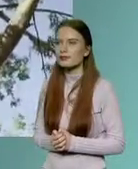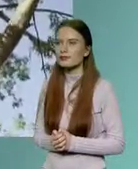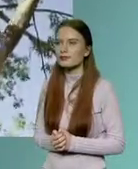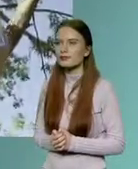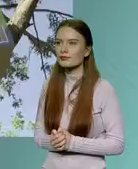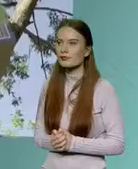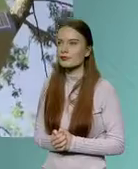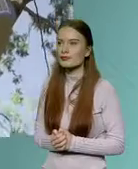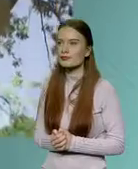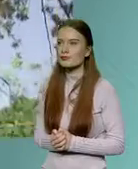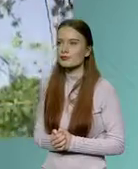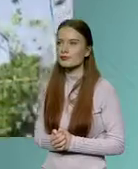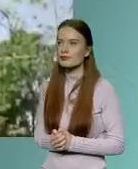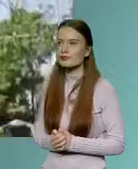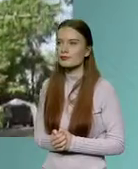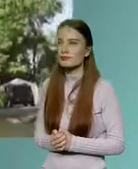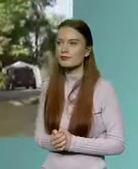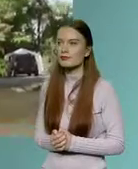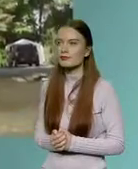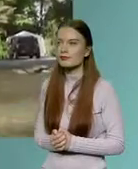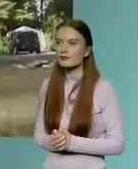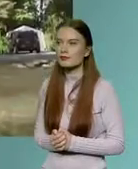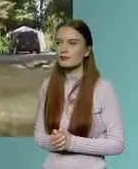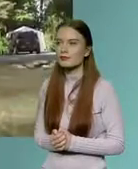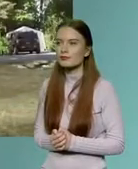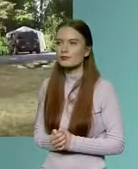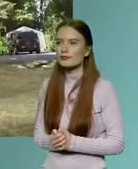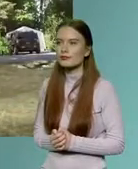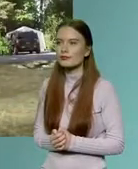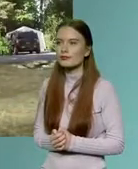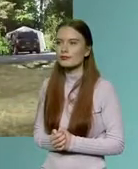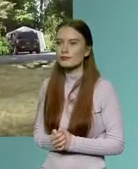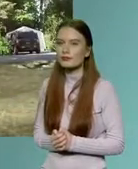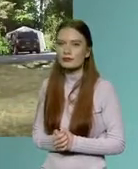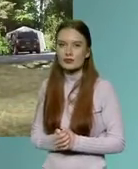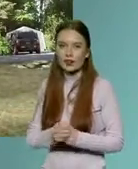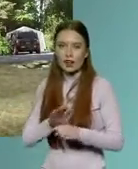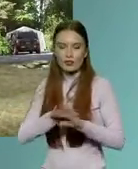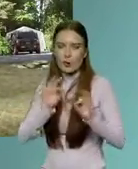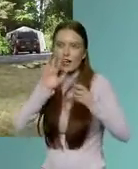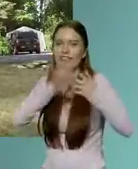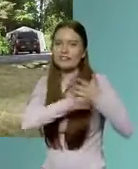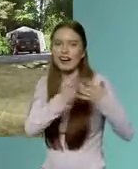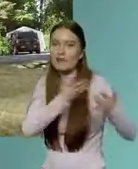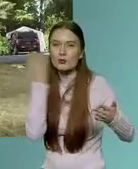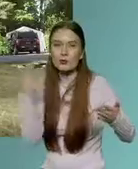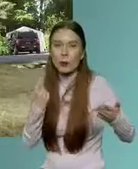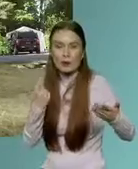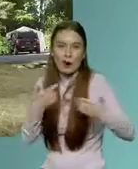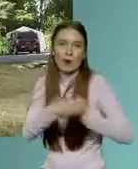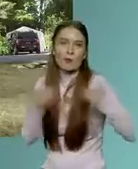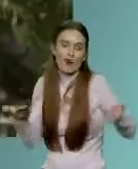Dana's holding a box over it, with string over a tree branch. I don't have a net, but this box is just as